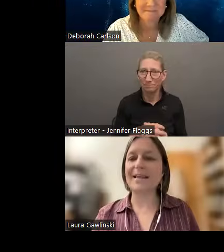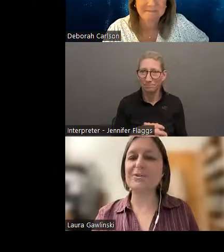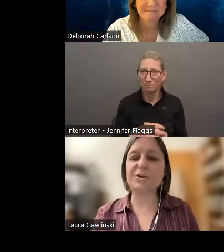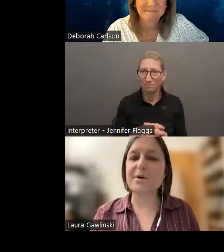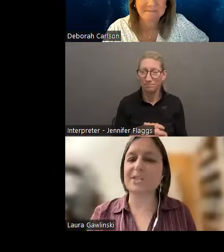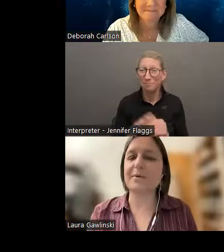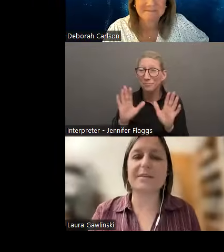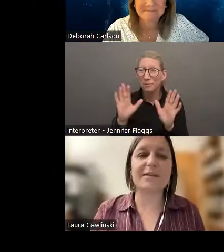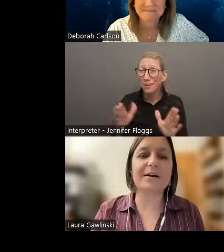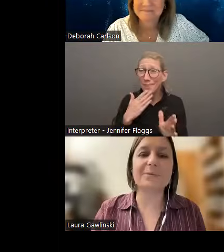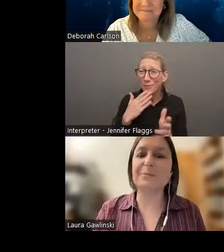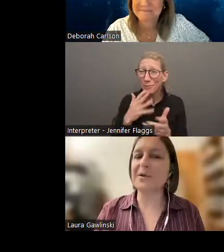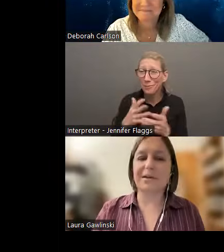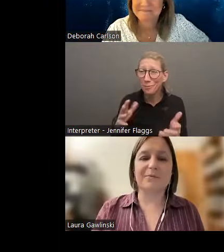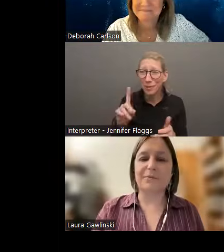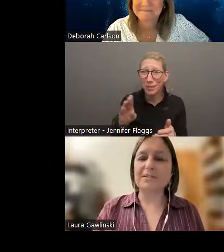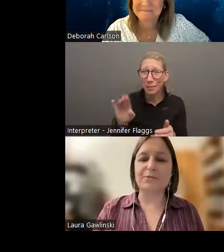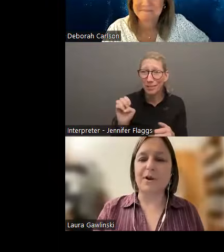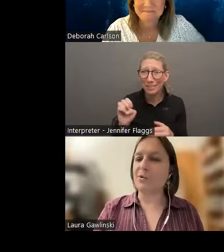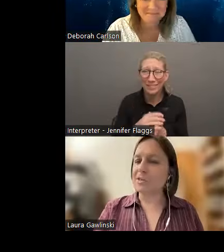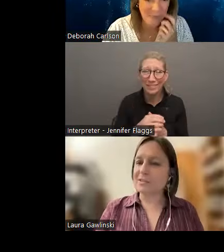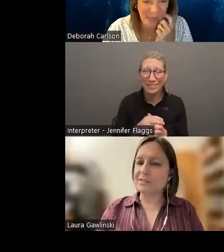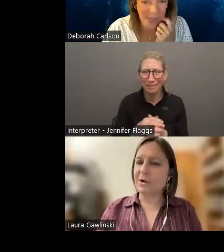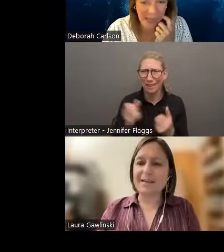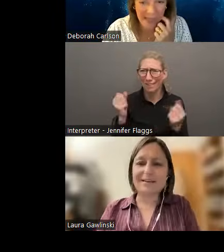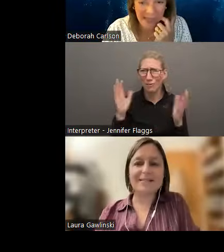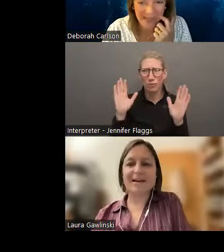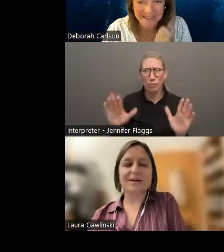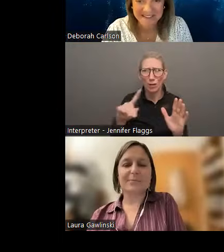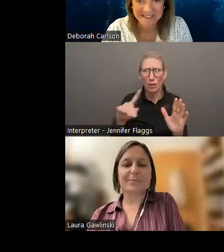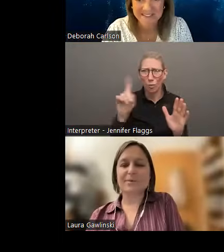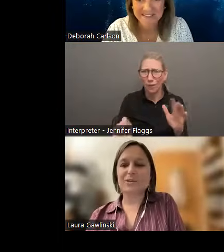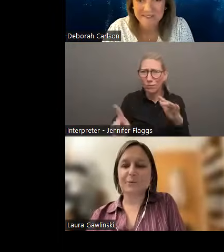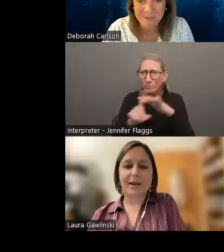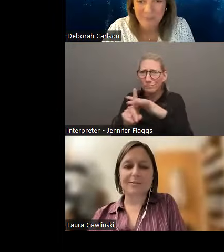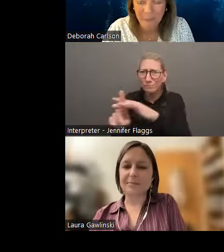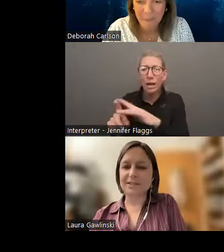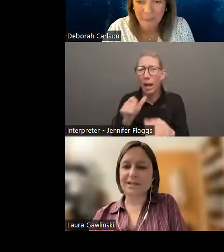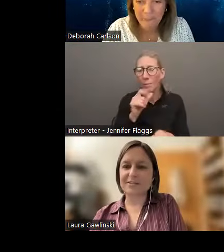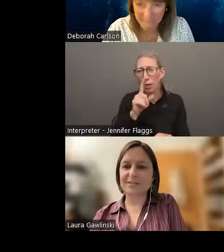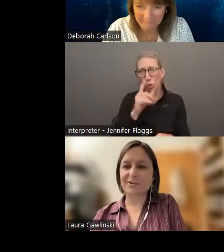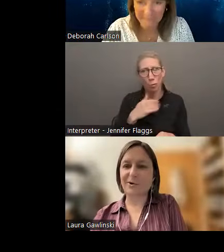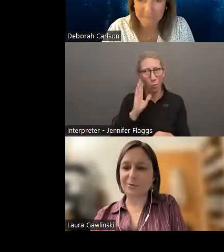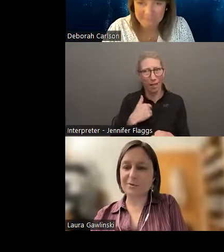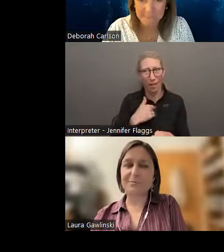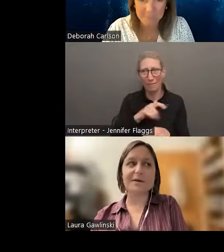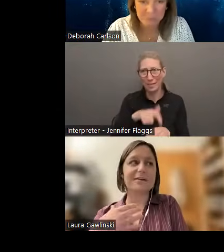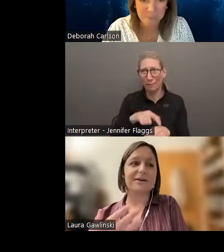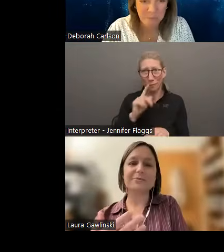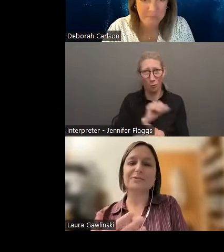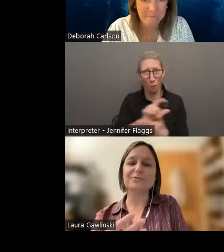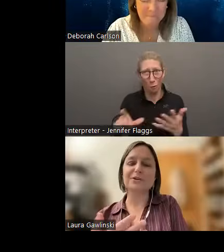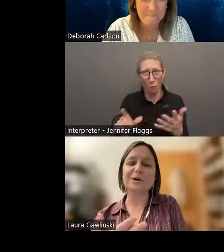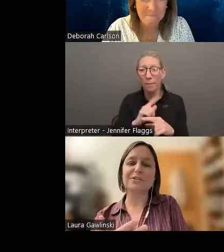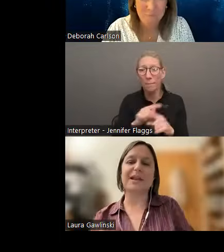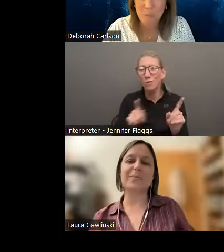Great. Thank you so much, Debbie. Lots of great questions coming in. I'm not sure we'll have time to get to all of them, but it